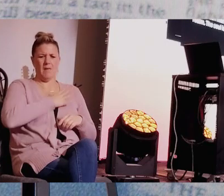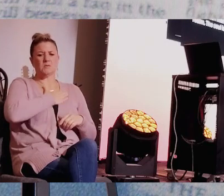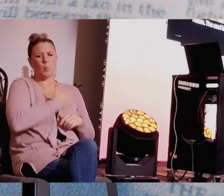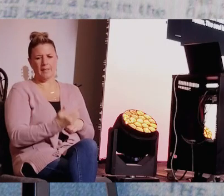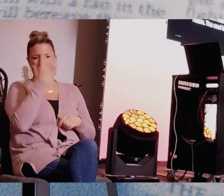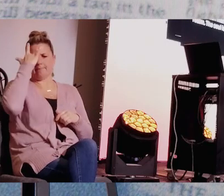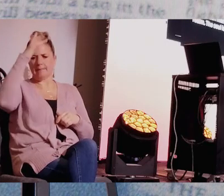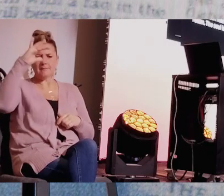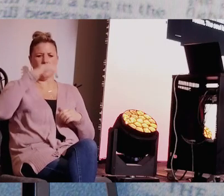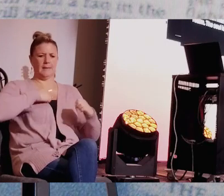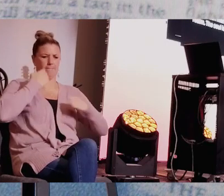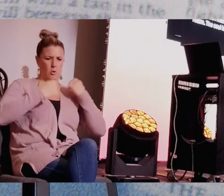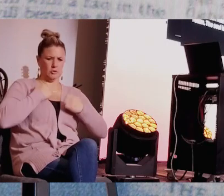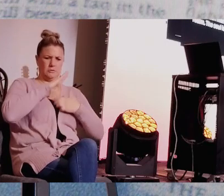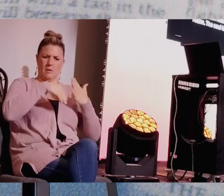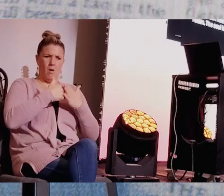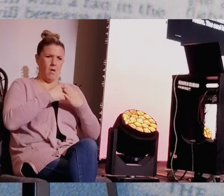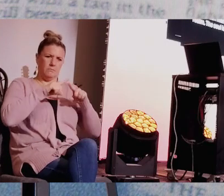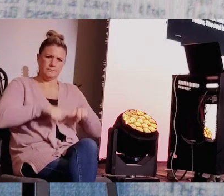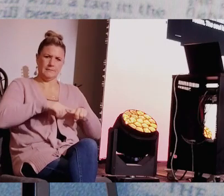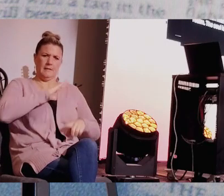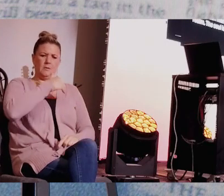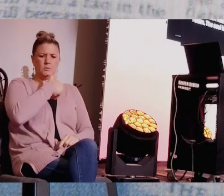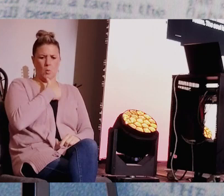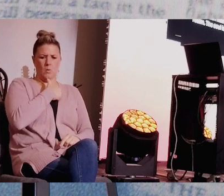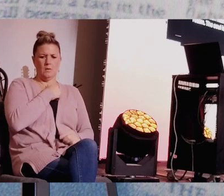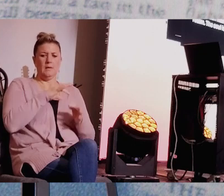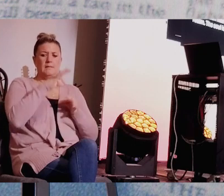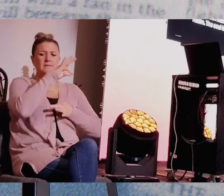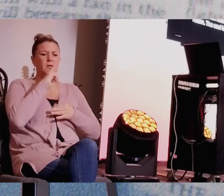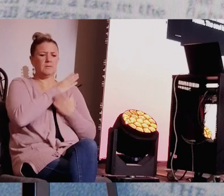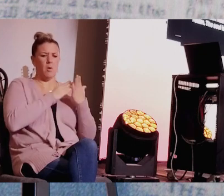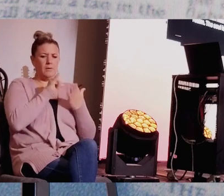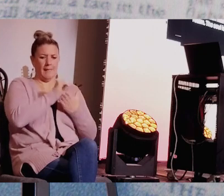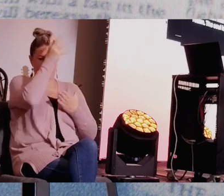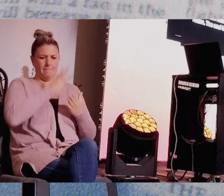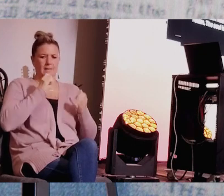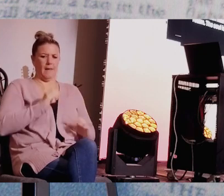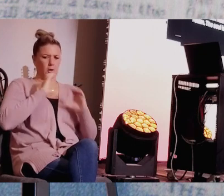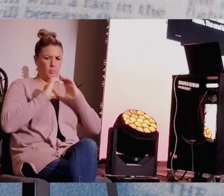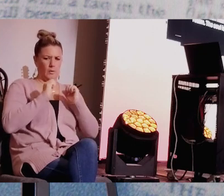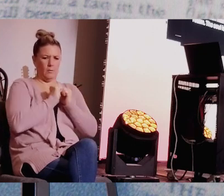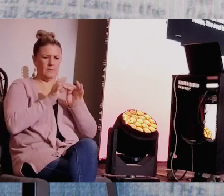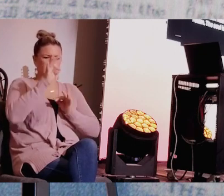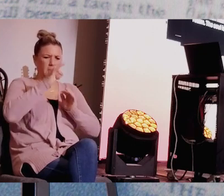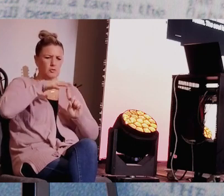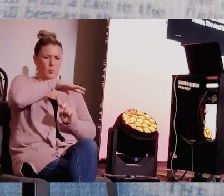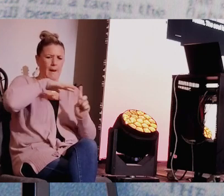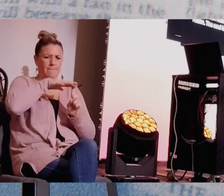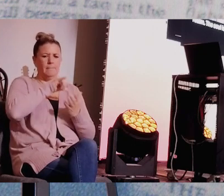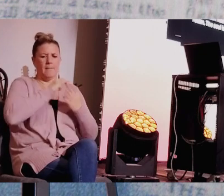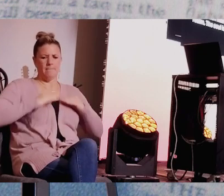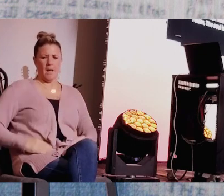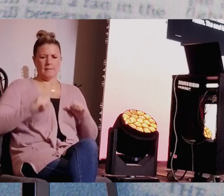intellect, and emotion all lie in the soul. The spirit is a part of which a man communicates with the spiritual realm. The body is a